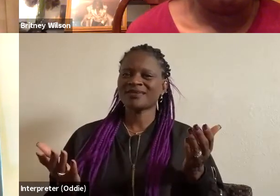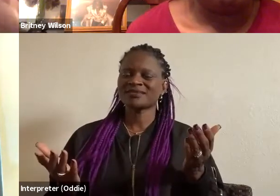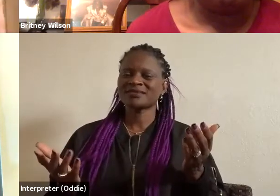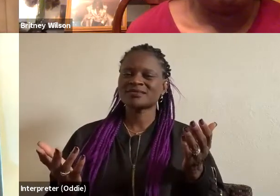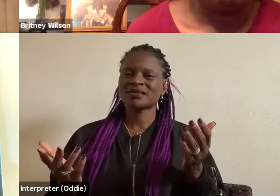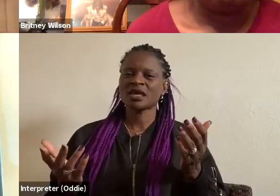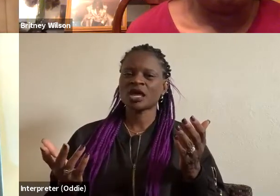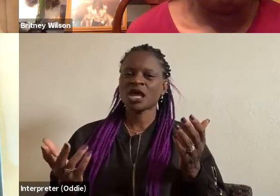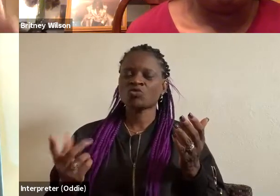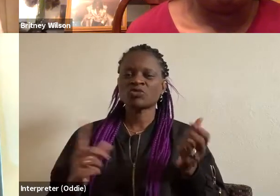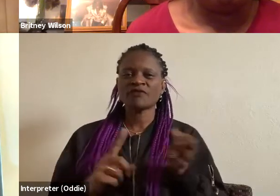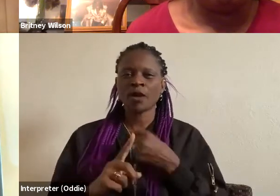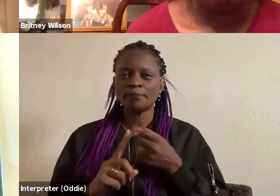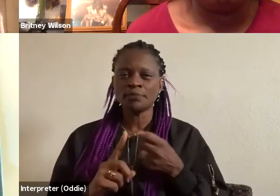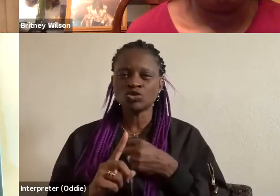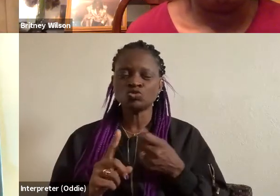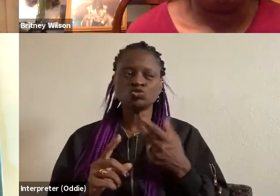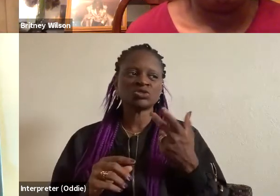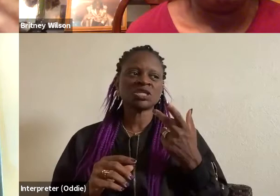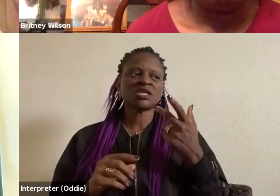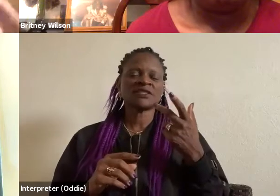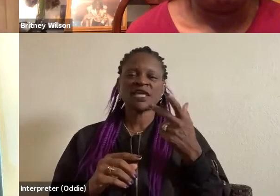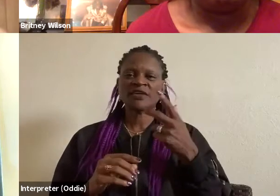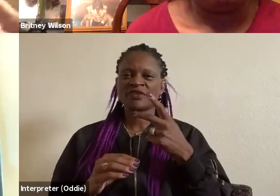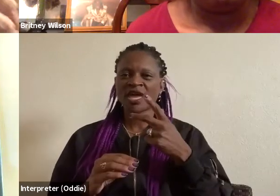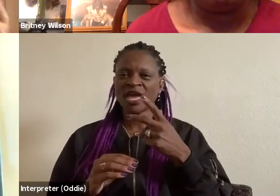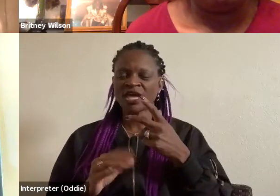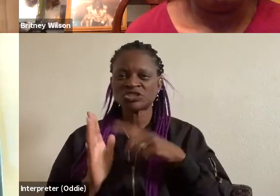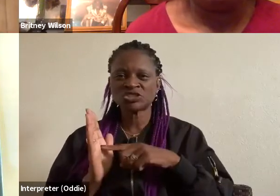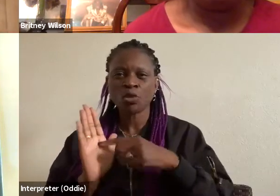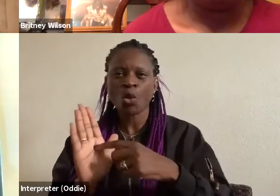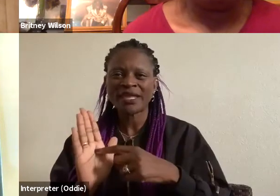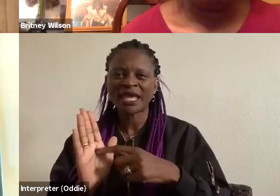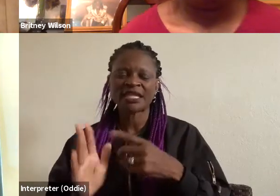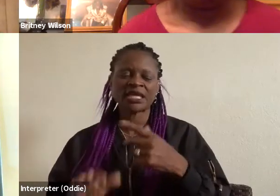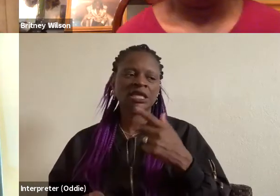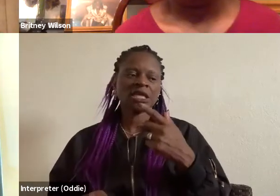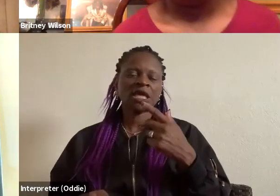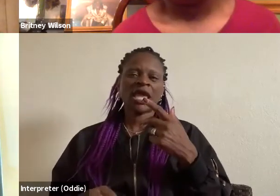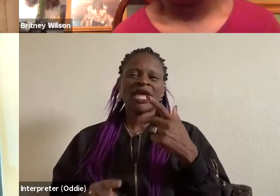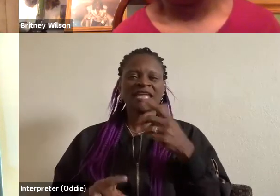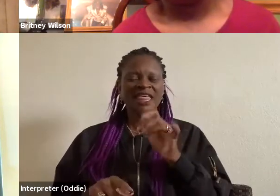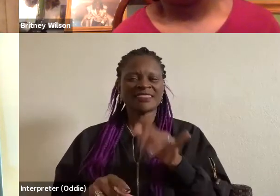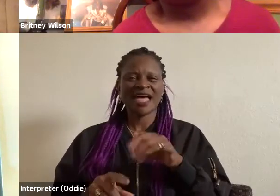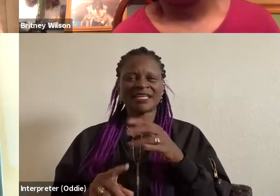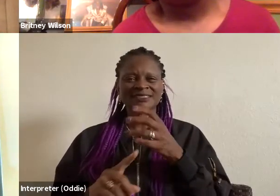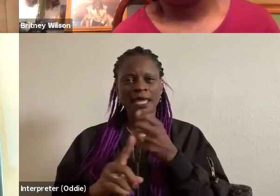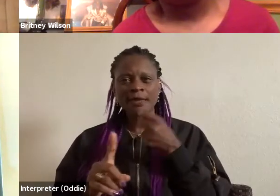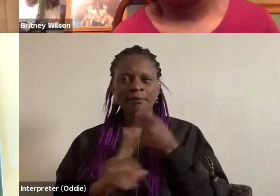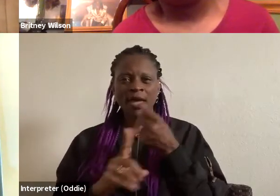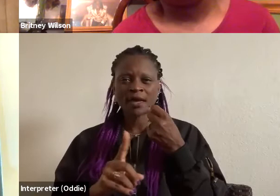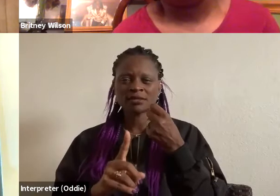you know, abused, has been exploited gravely. And that has, in some ways, impacted how we as Black people